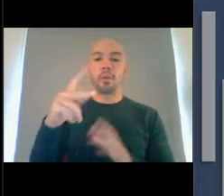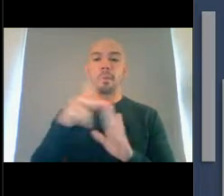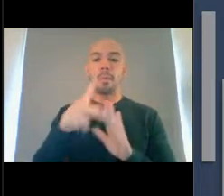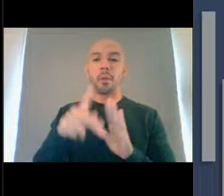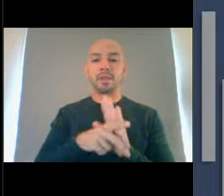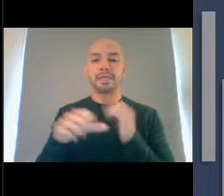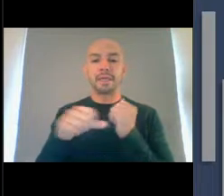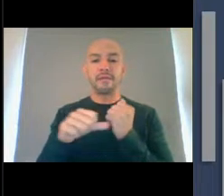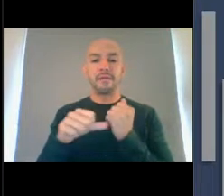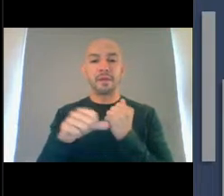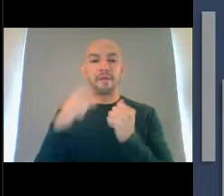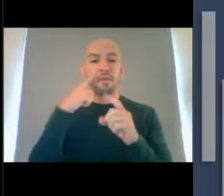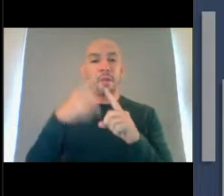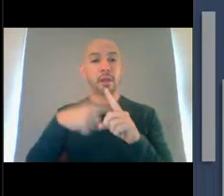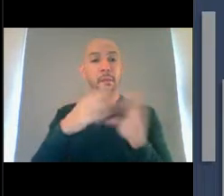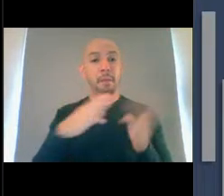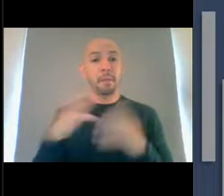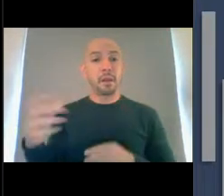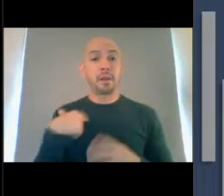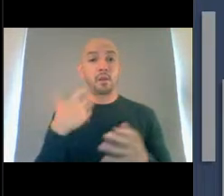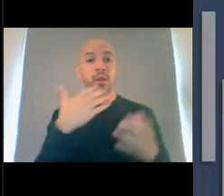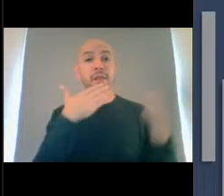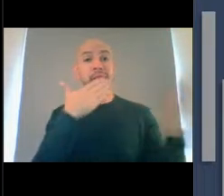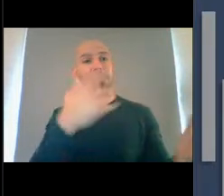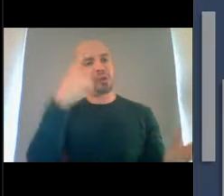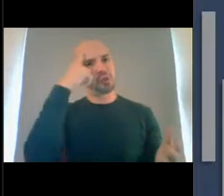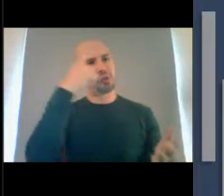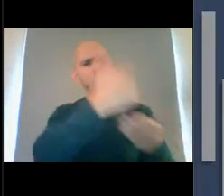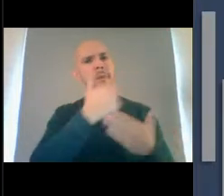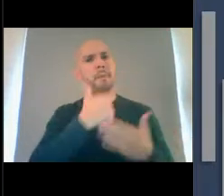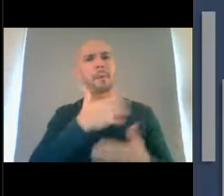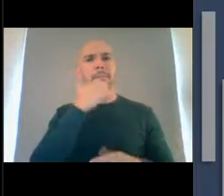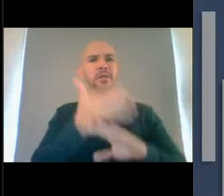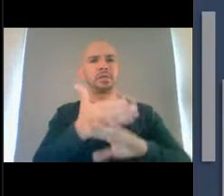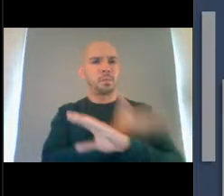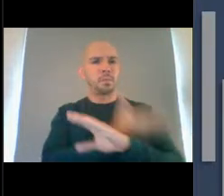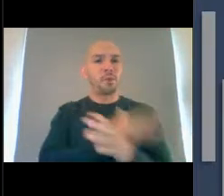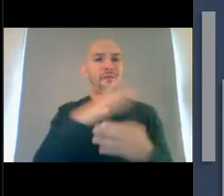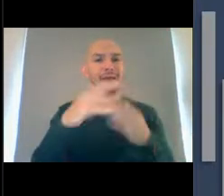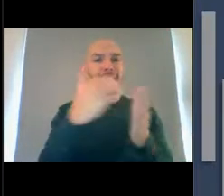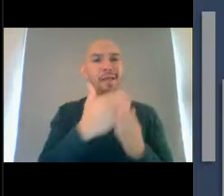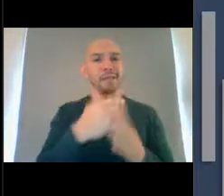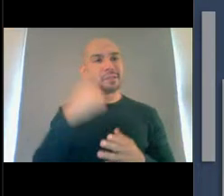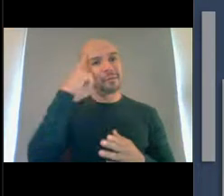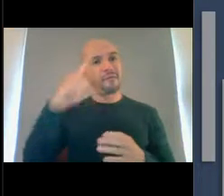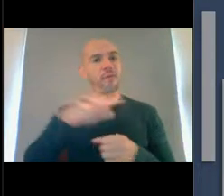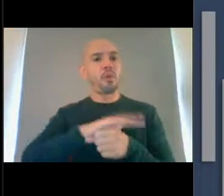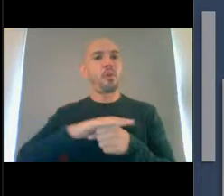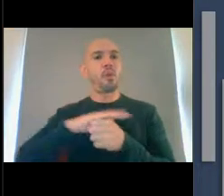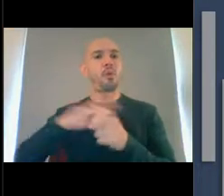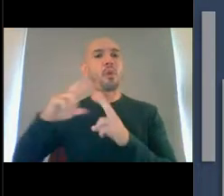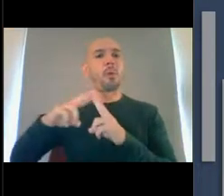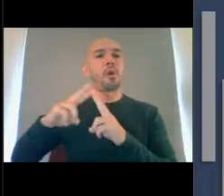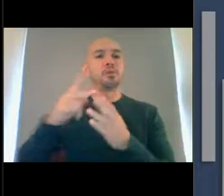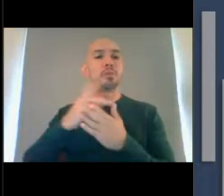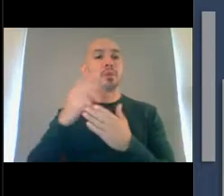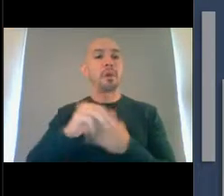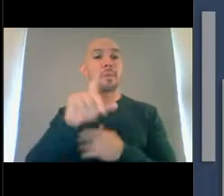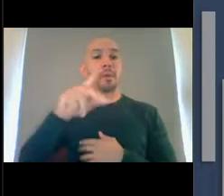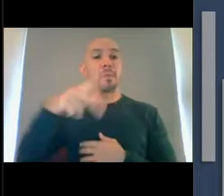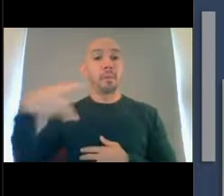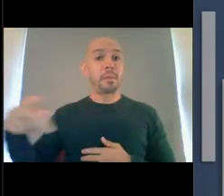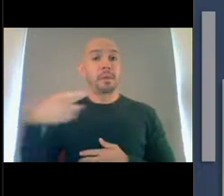engaging various stakeholders to receive input how to best improve the guidelines for the local partnership program lpp that resulted in an updated